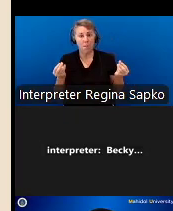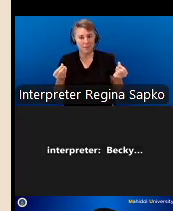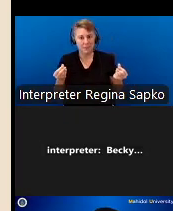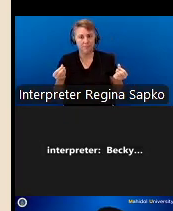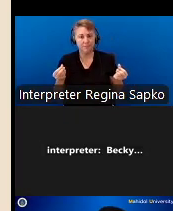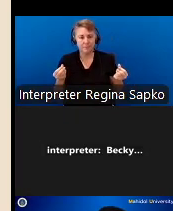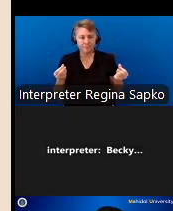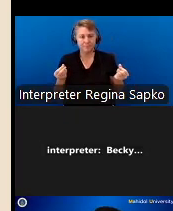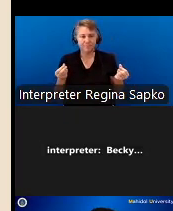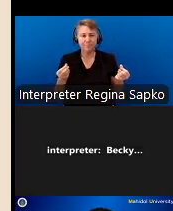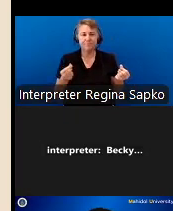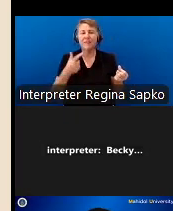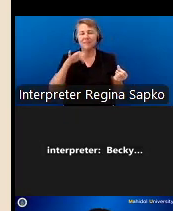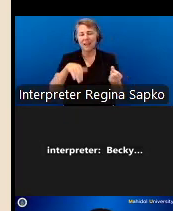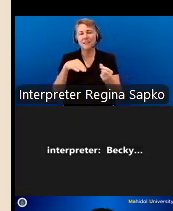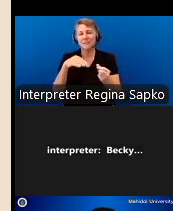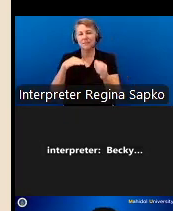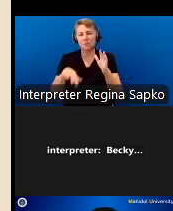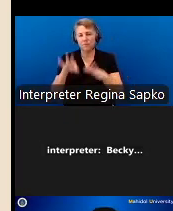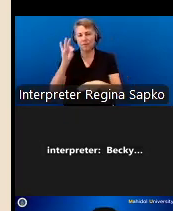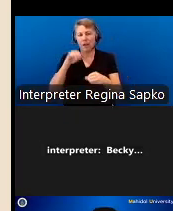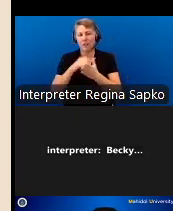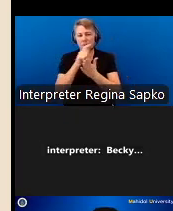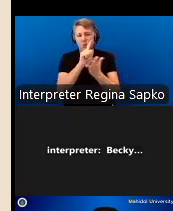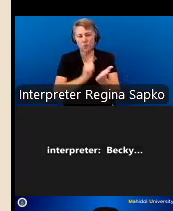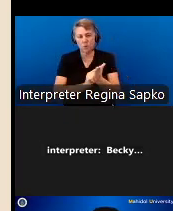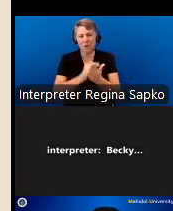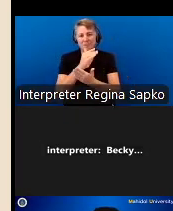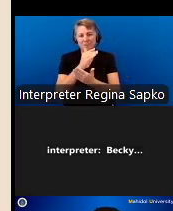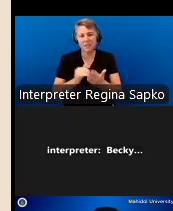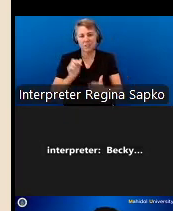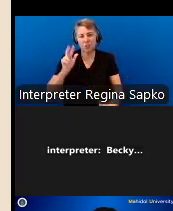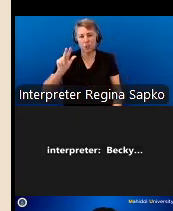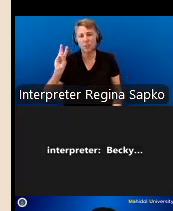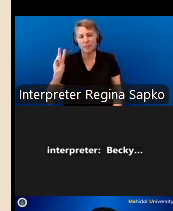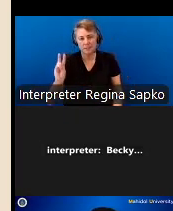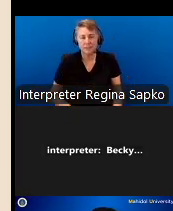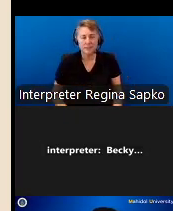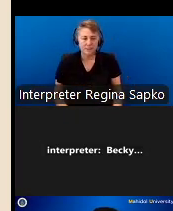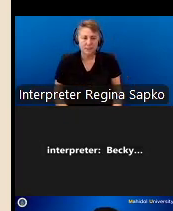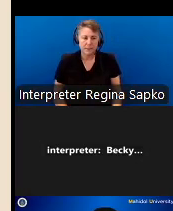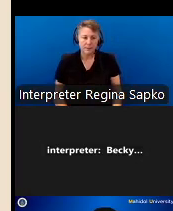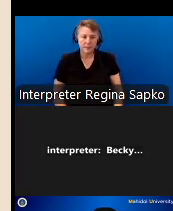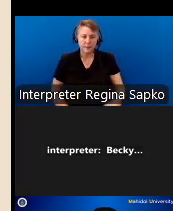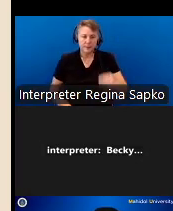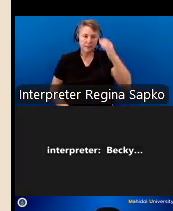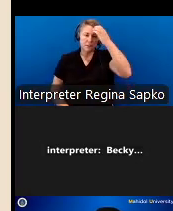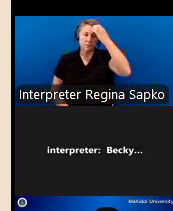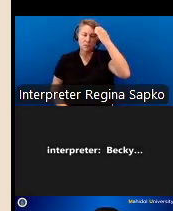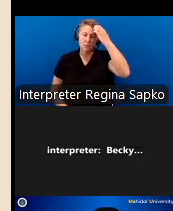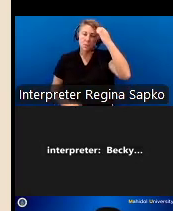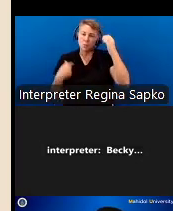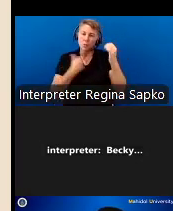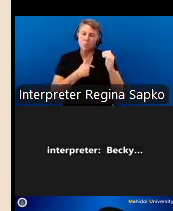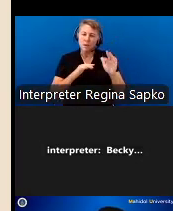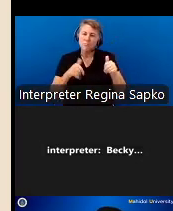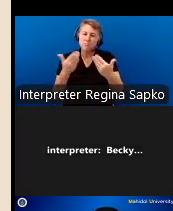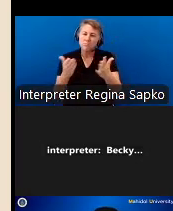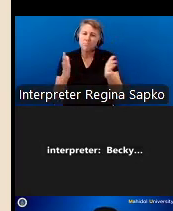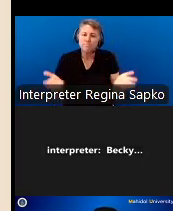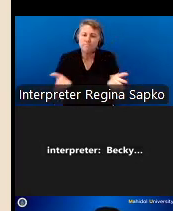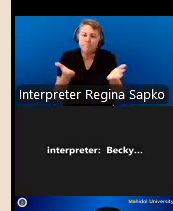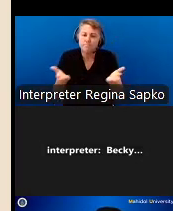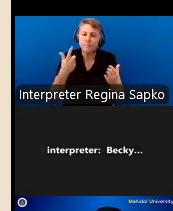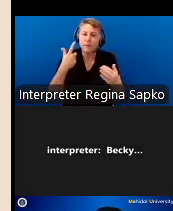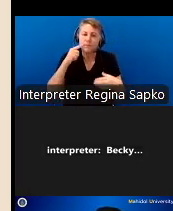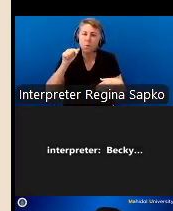in the section 36. Yes, we also provide like incentive for the employer or organizer